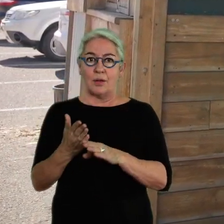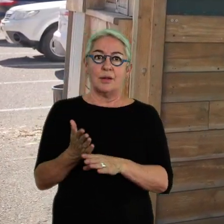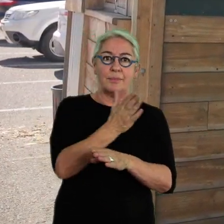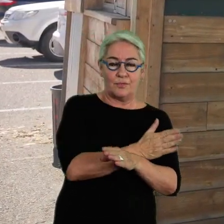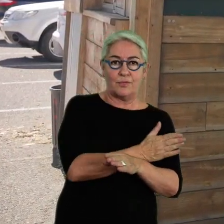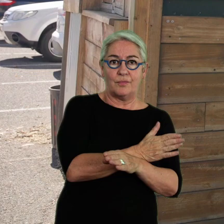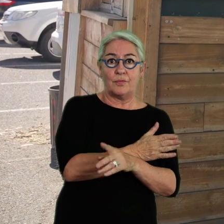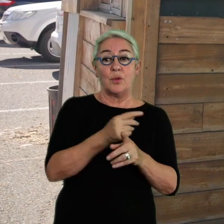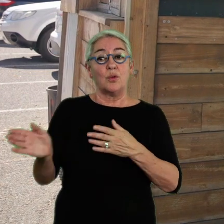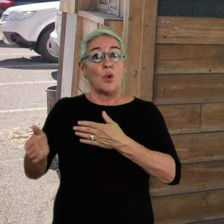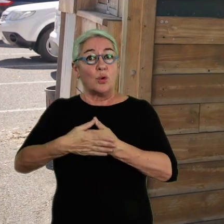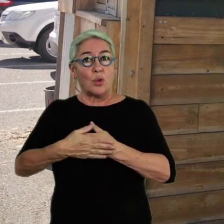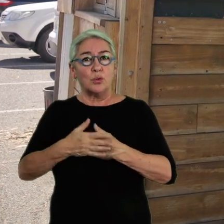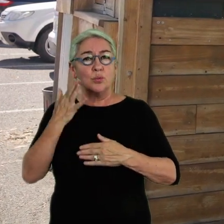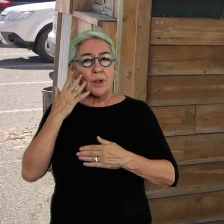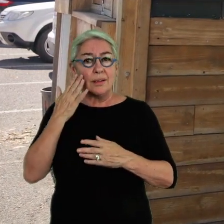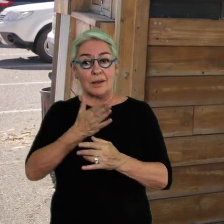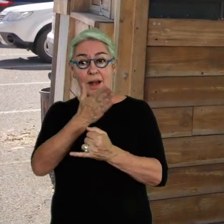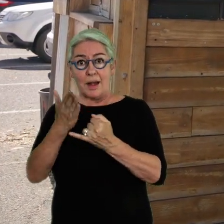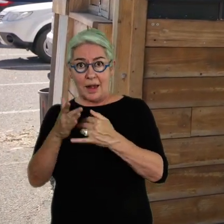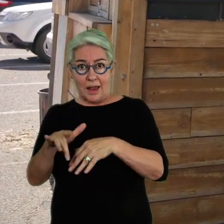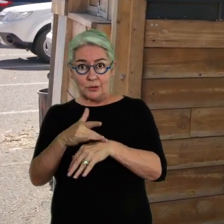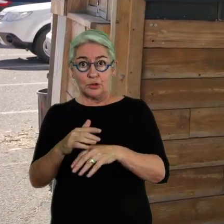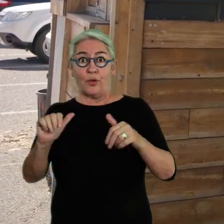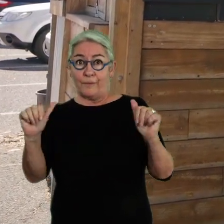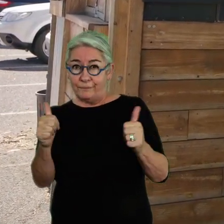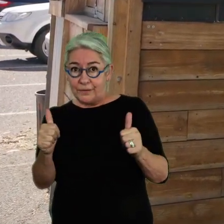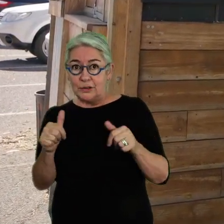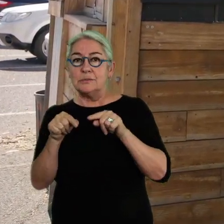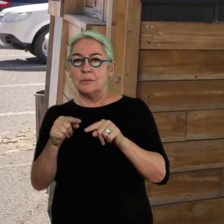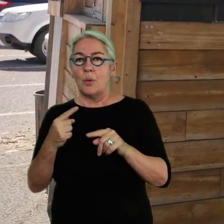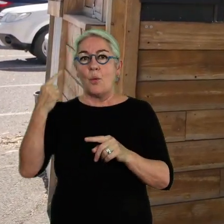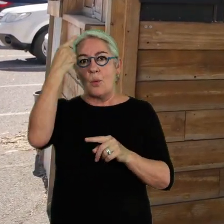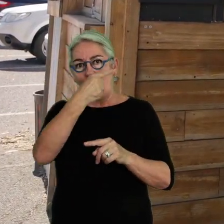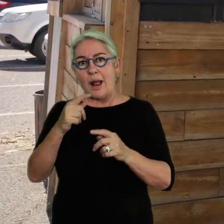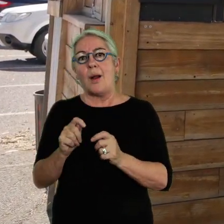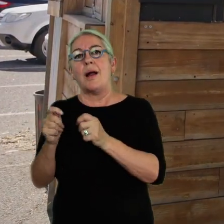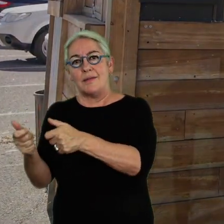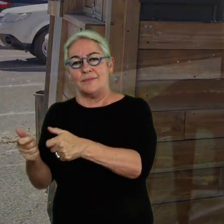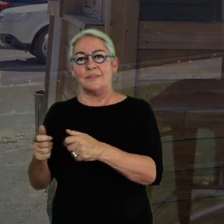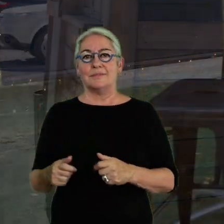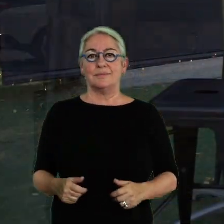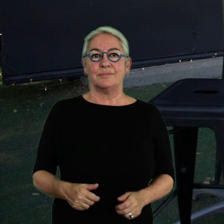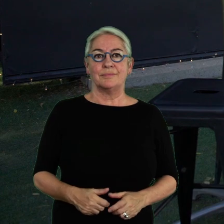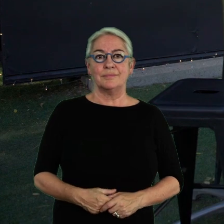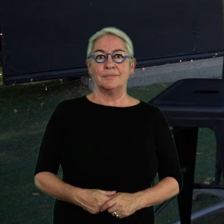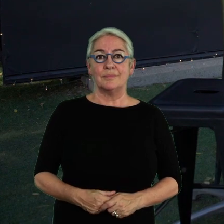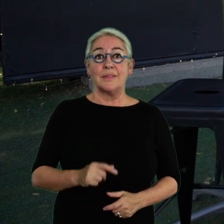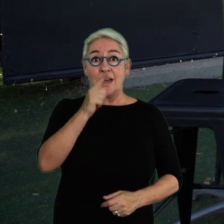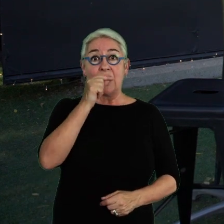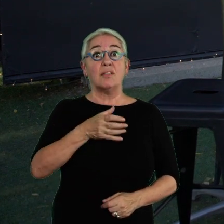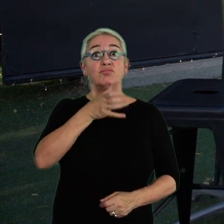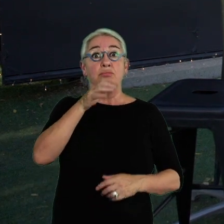can take your drink inside during the performance. The counter is at standing height. The ground here is astroturf, which can be damp after